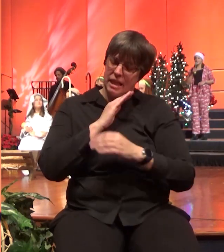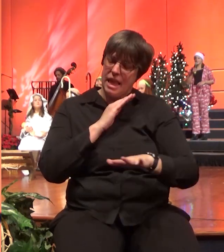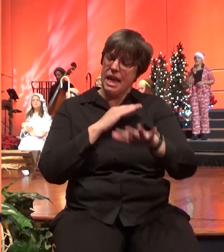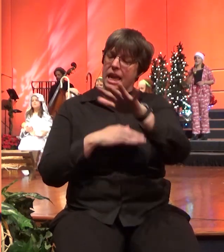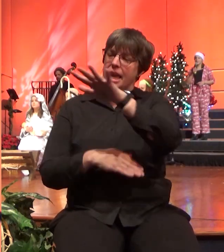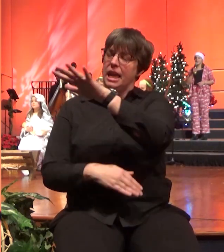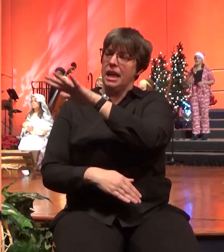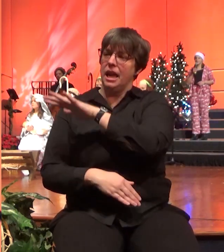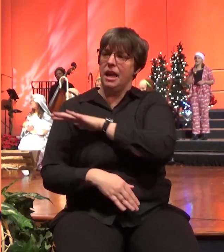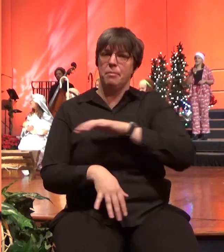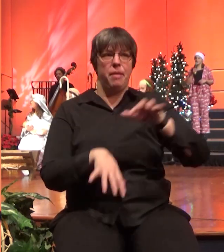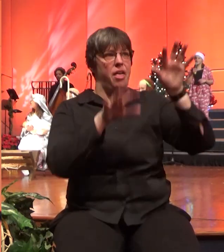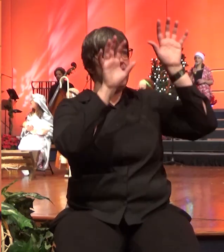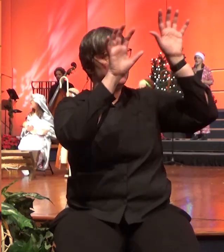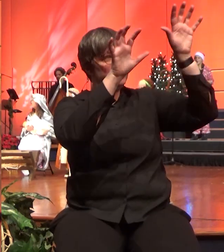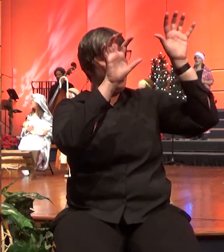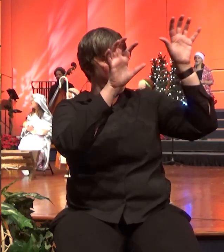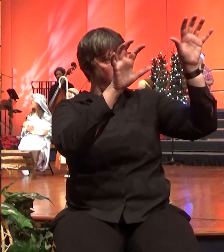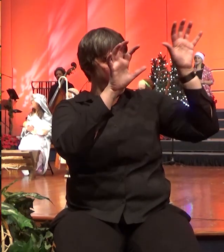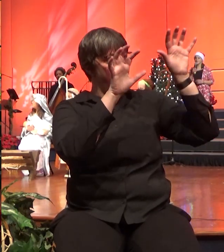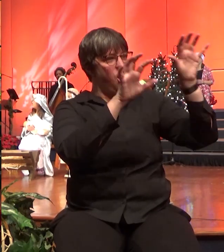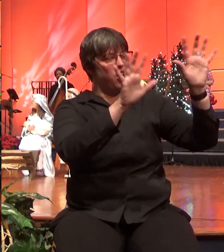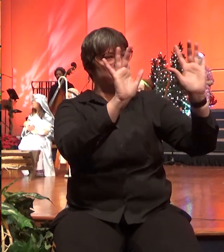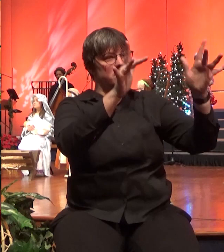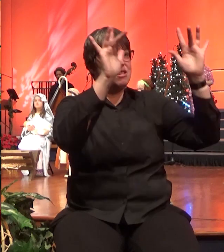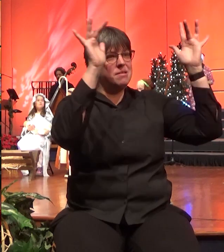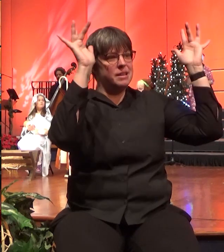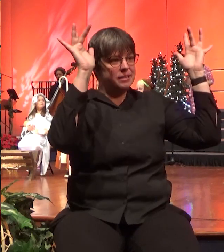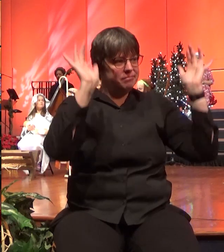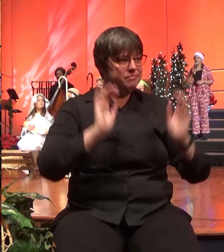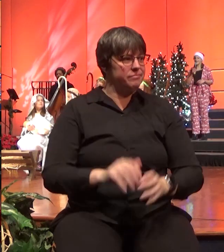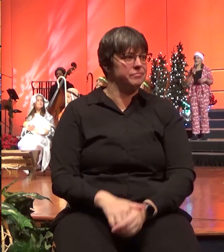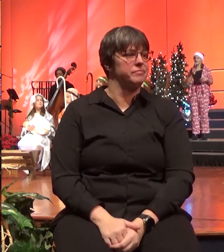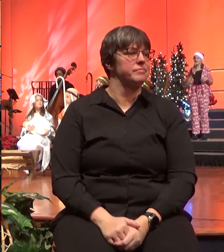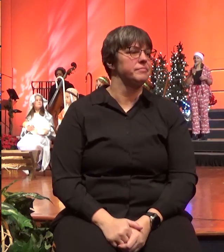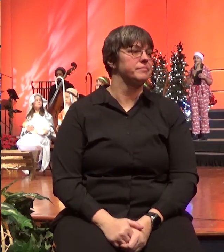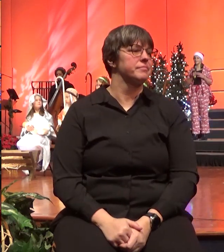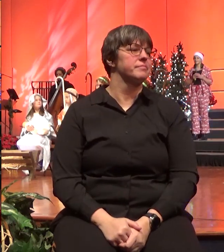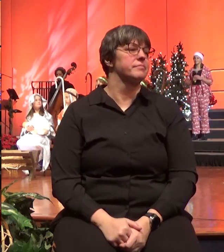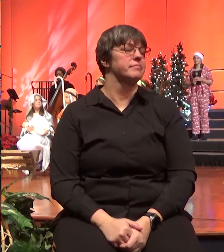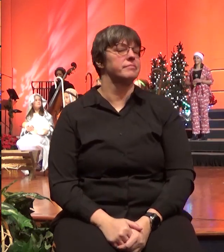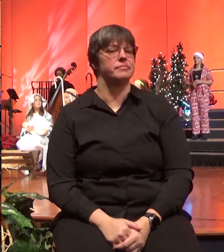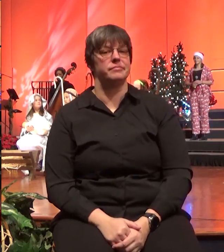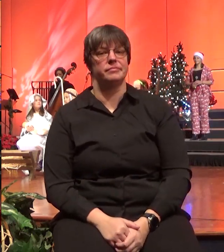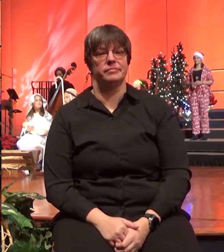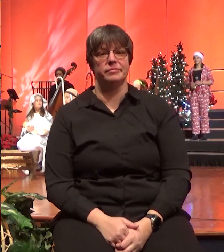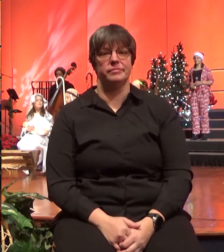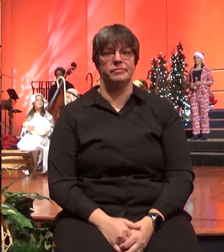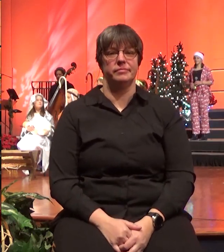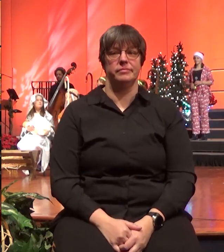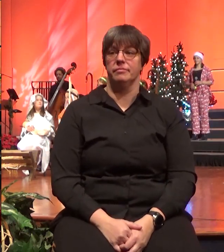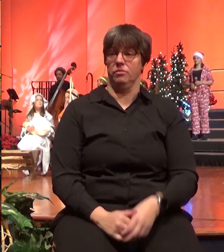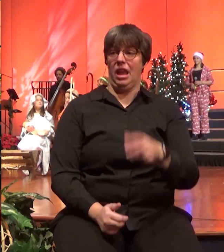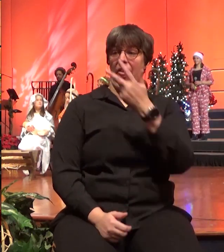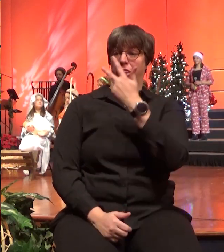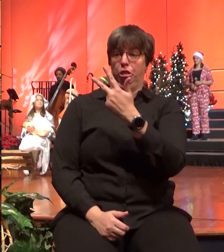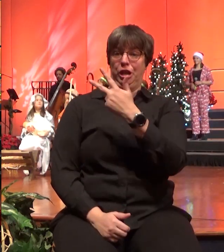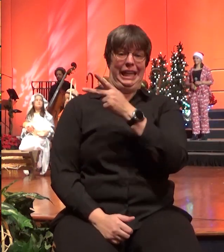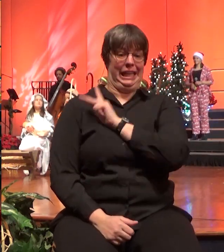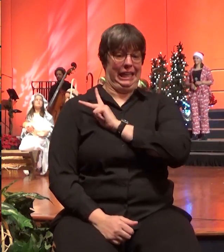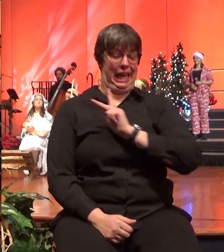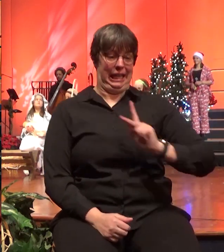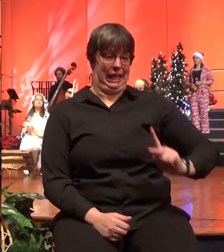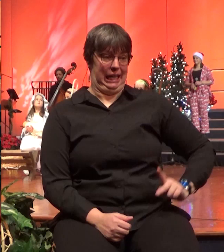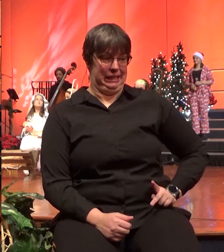the silent stars go by. Three kings